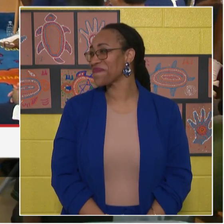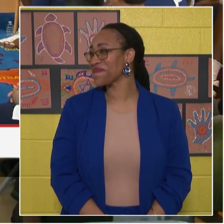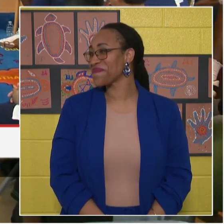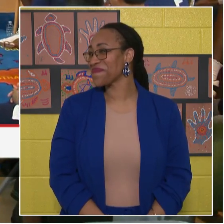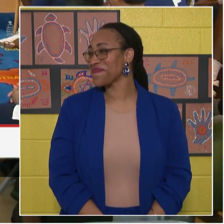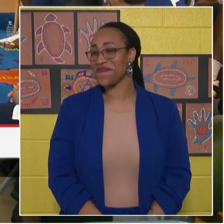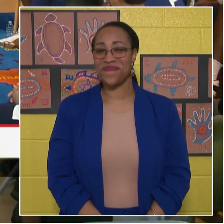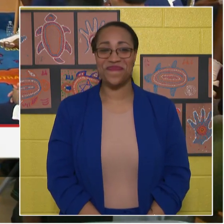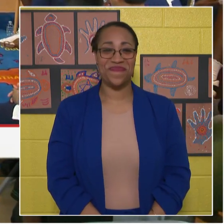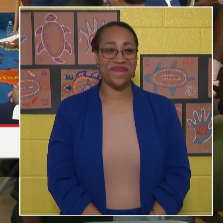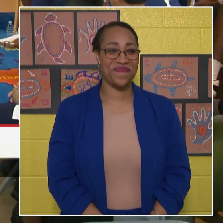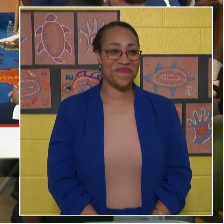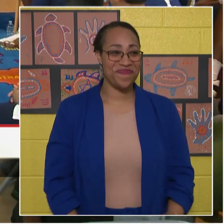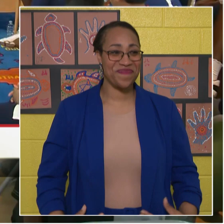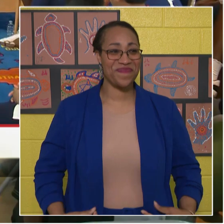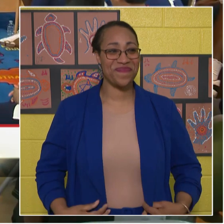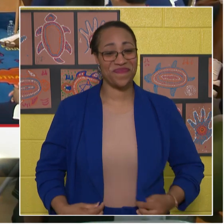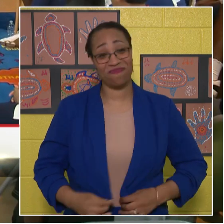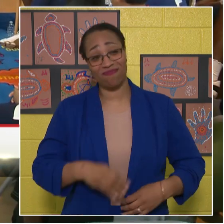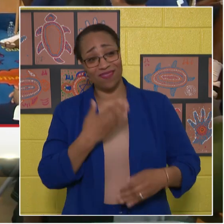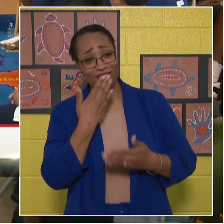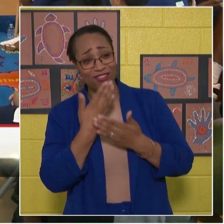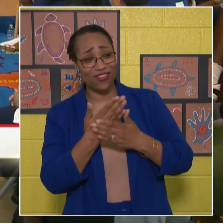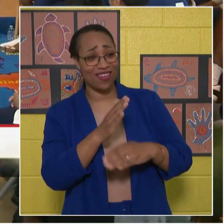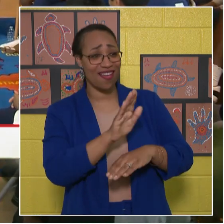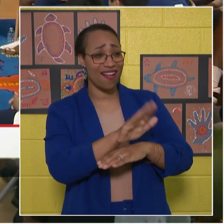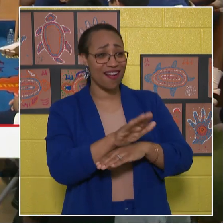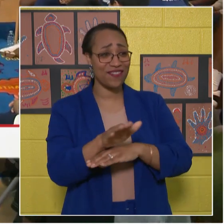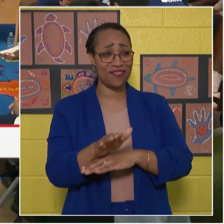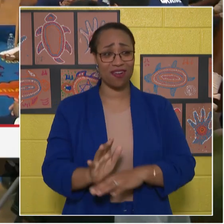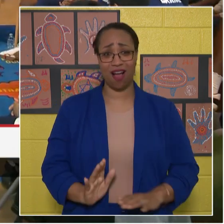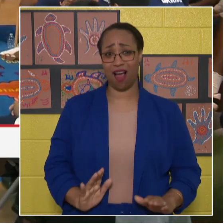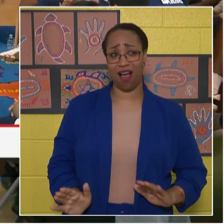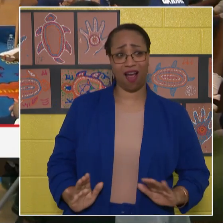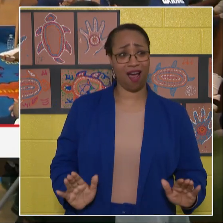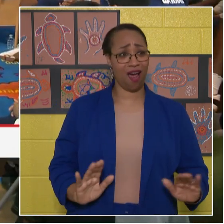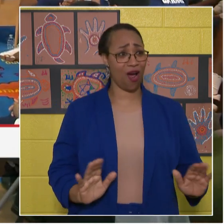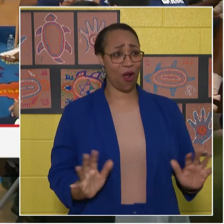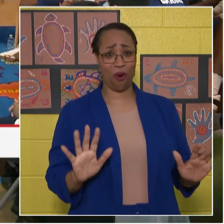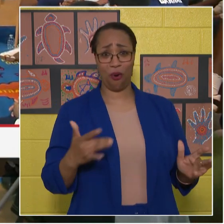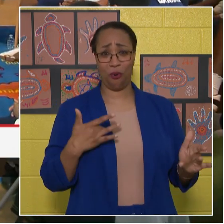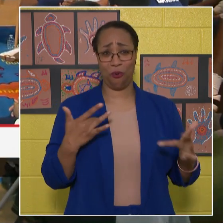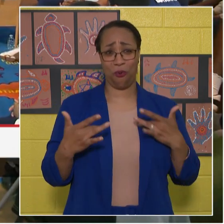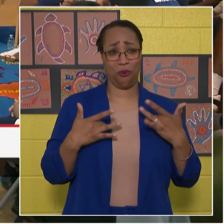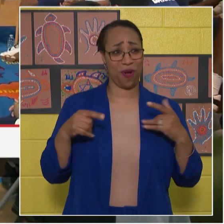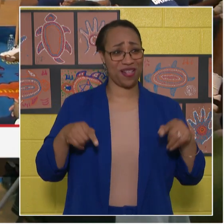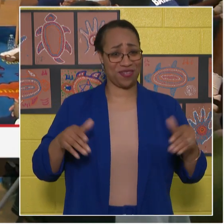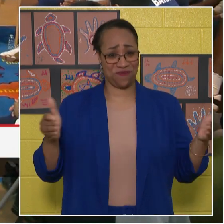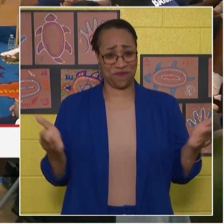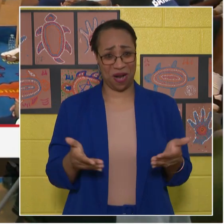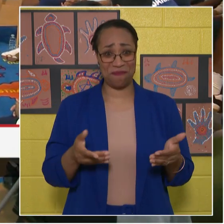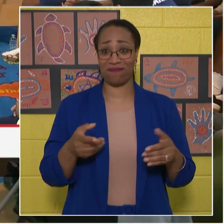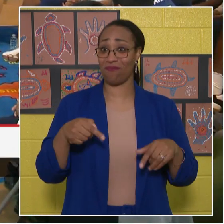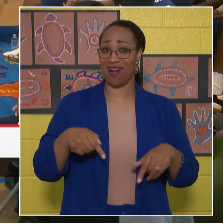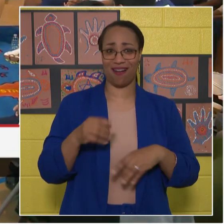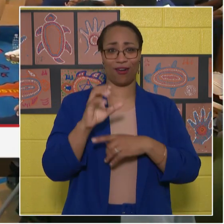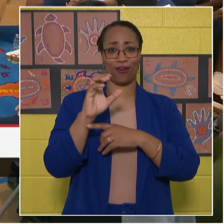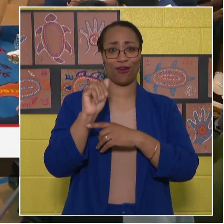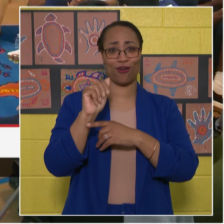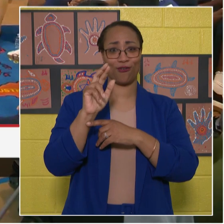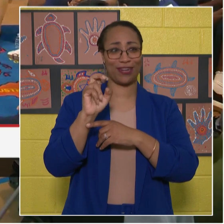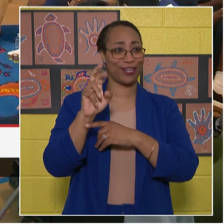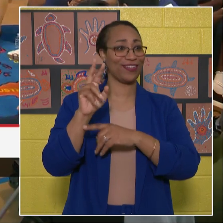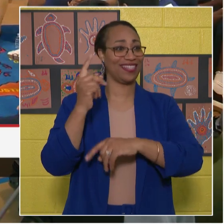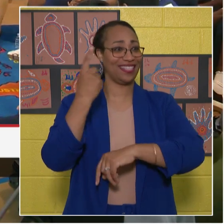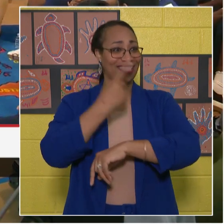Good afternoon, Barnard Bears, leaders and guests. We are excited to welcome you all to our Career Day event, a special day where we get to explore different